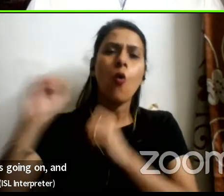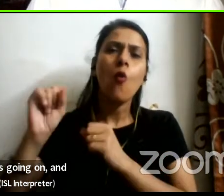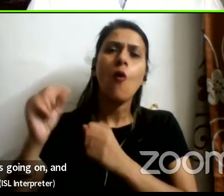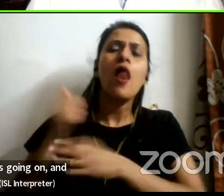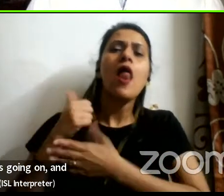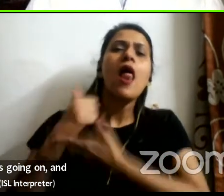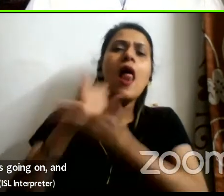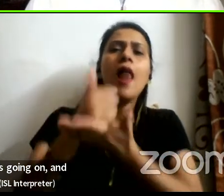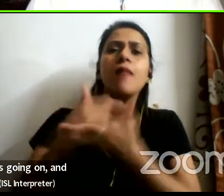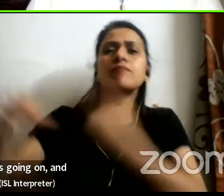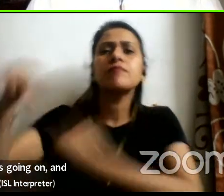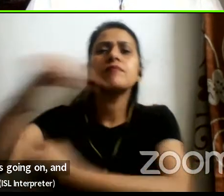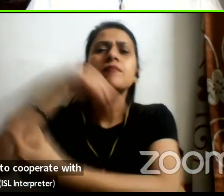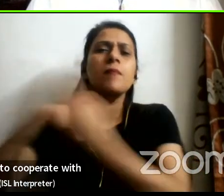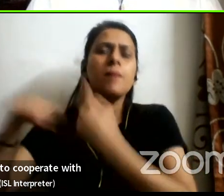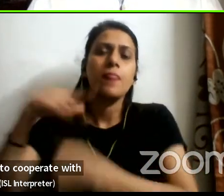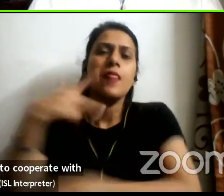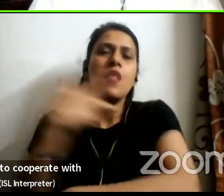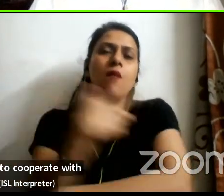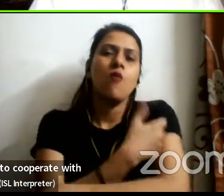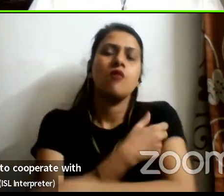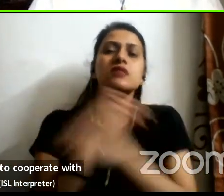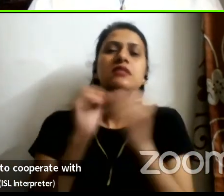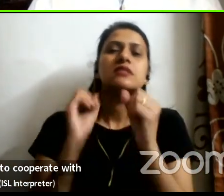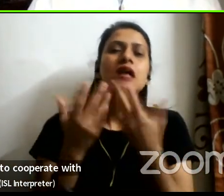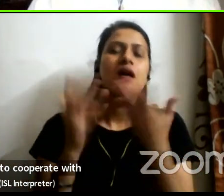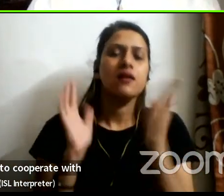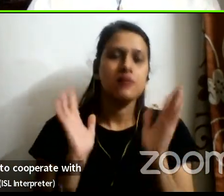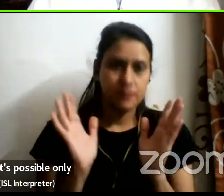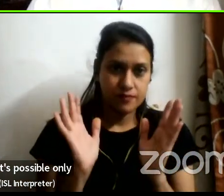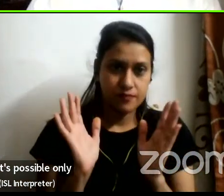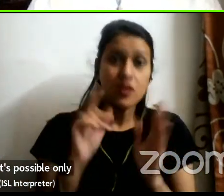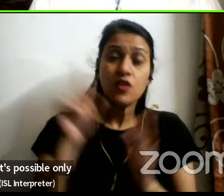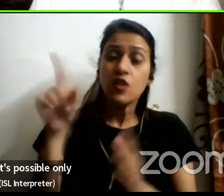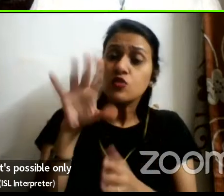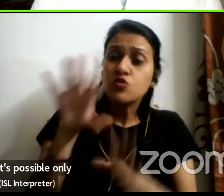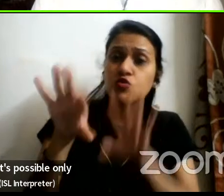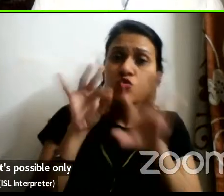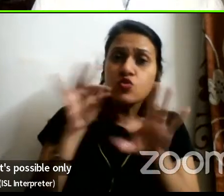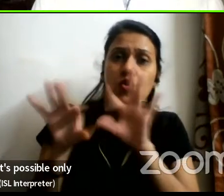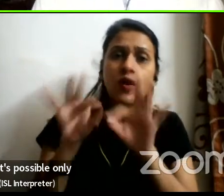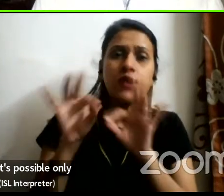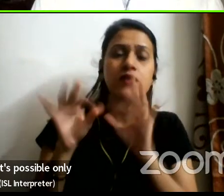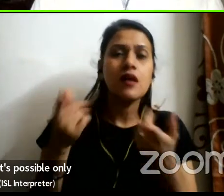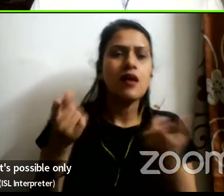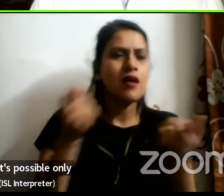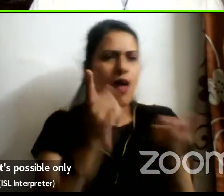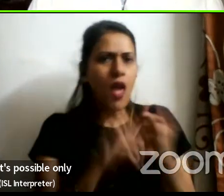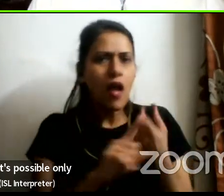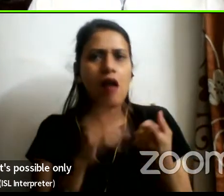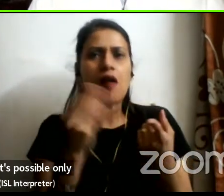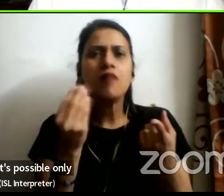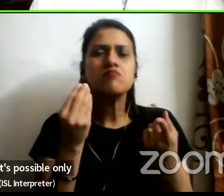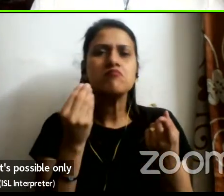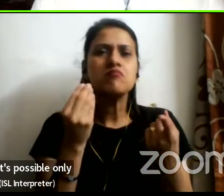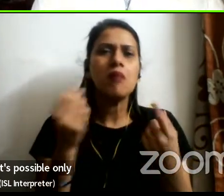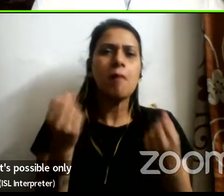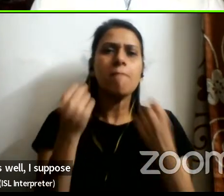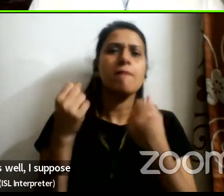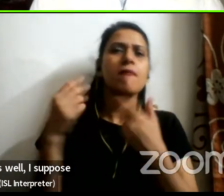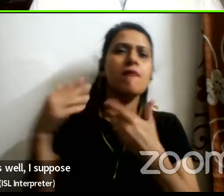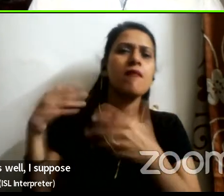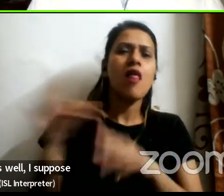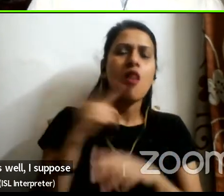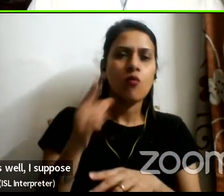let a vaccine come in. And that's possible only because by choice and by accident as well, I suppose, because maybe